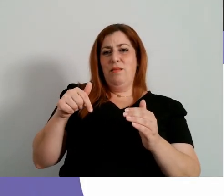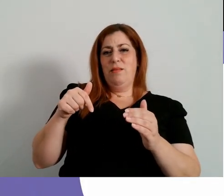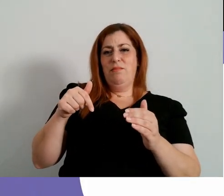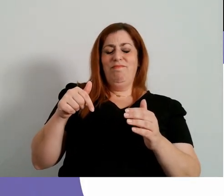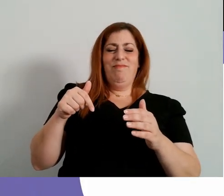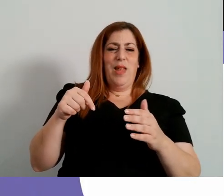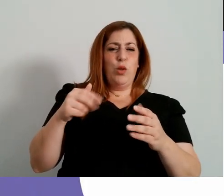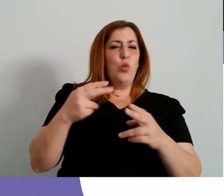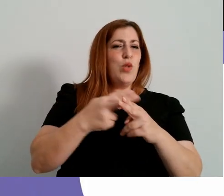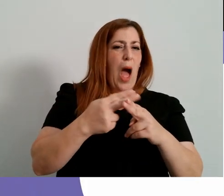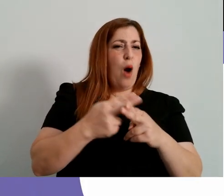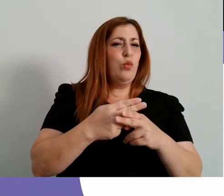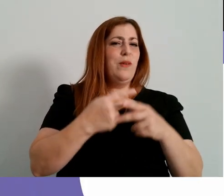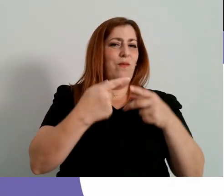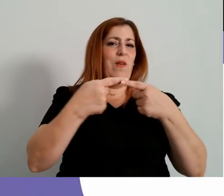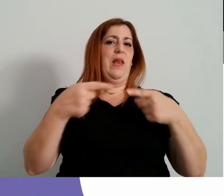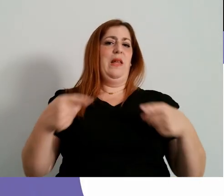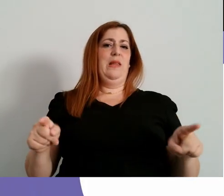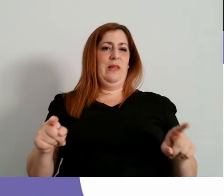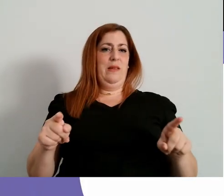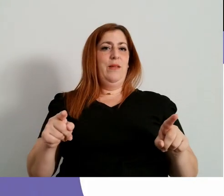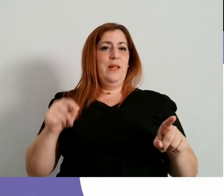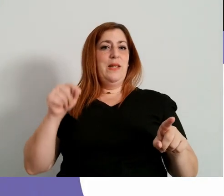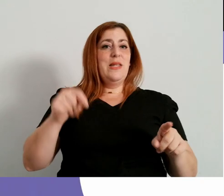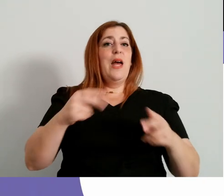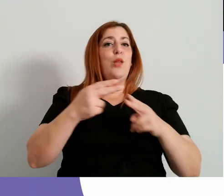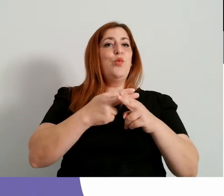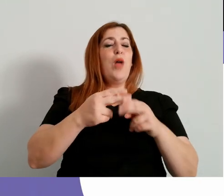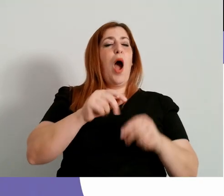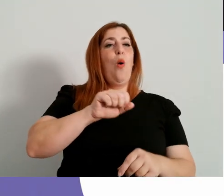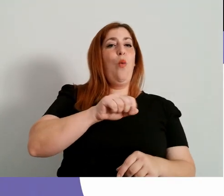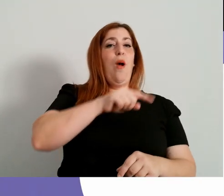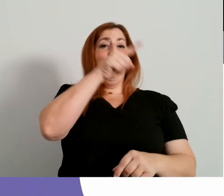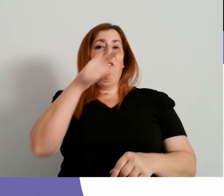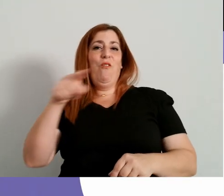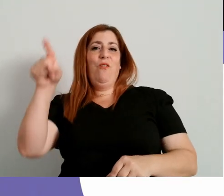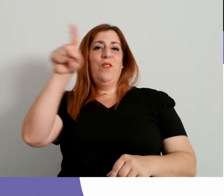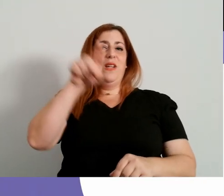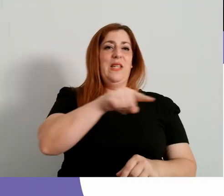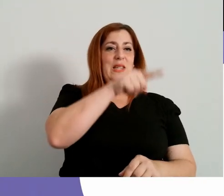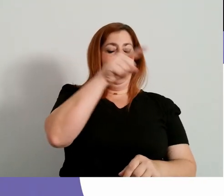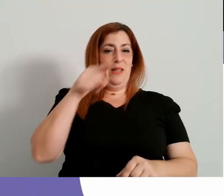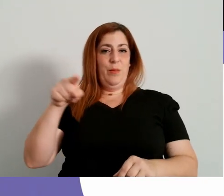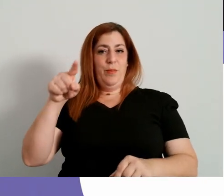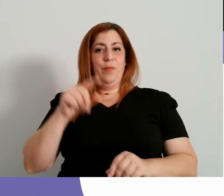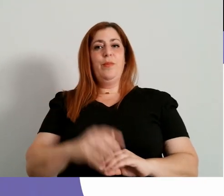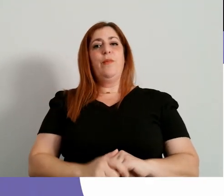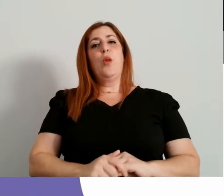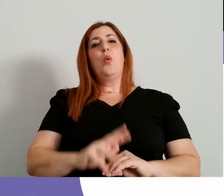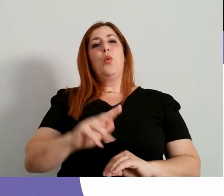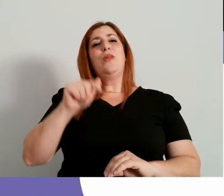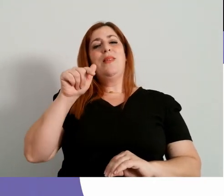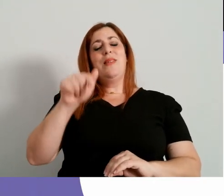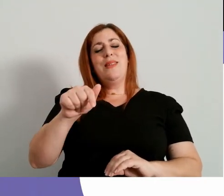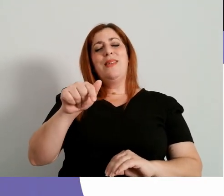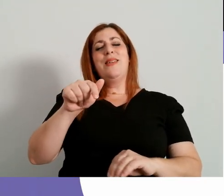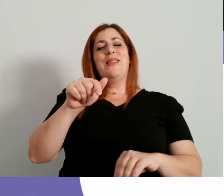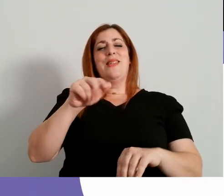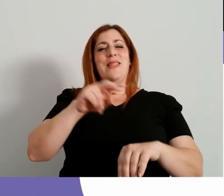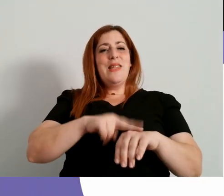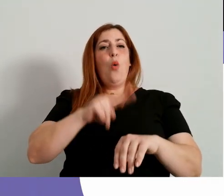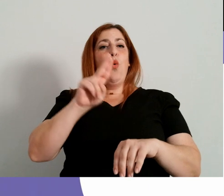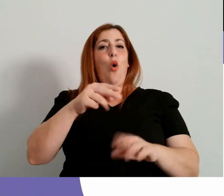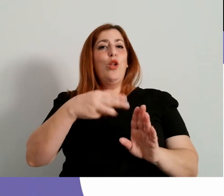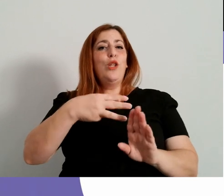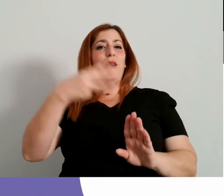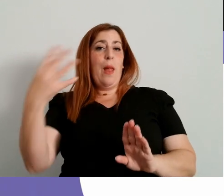golden infinity sign instead. You might also see the rainbow infinity sign, but that is for neurodiversity in general as